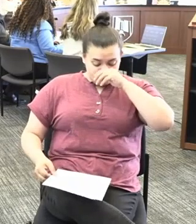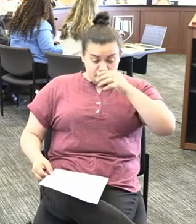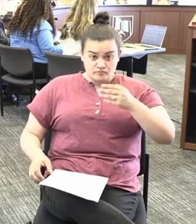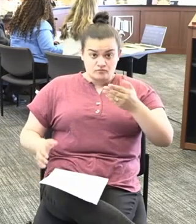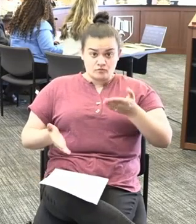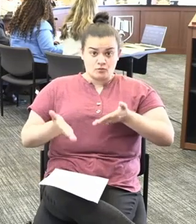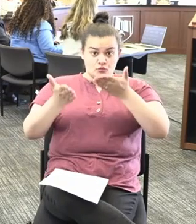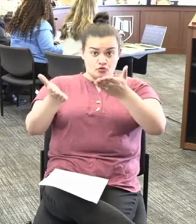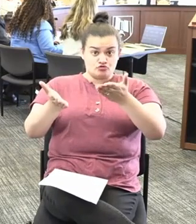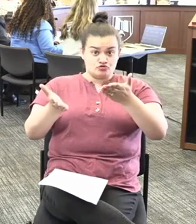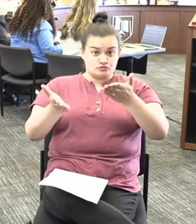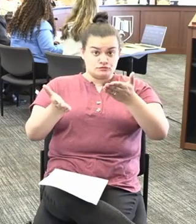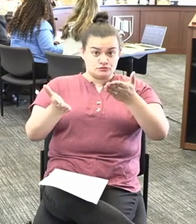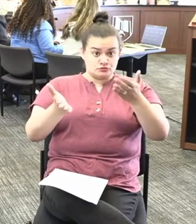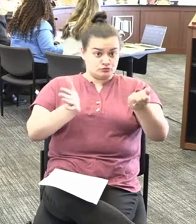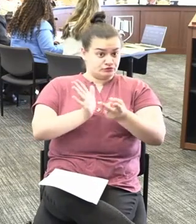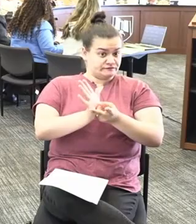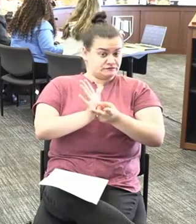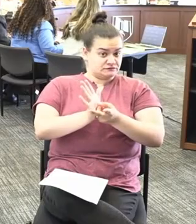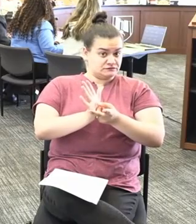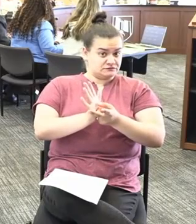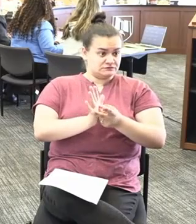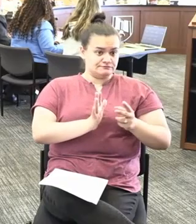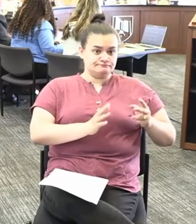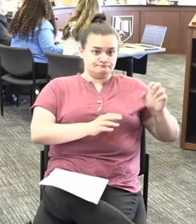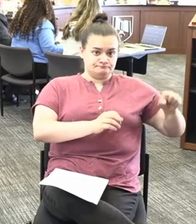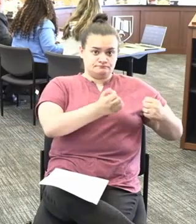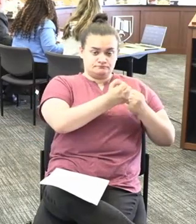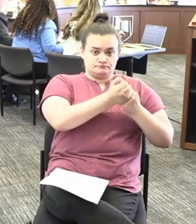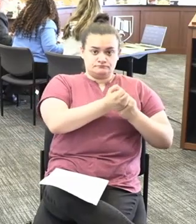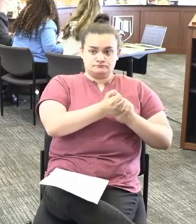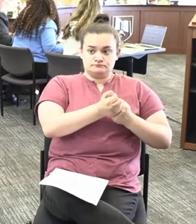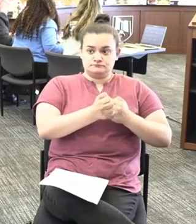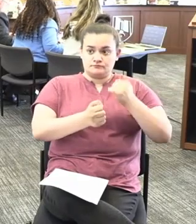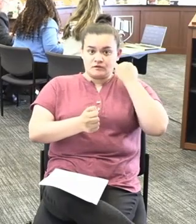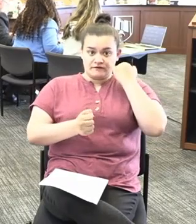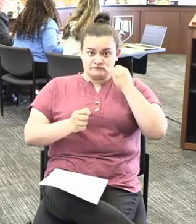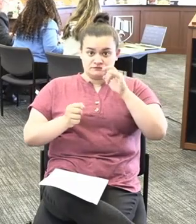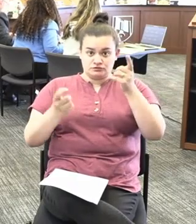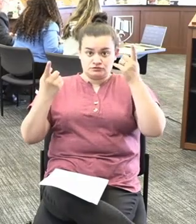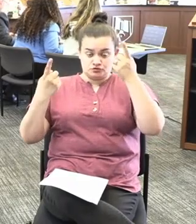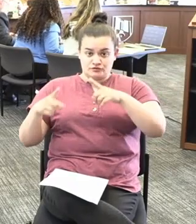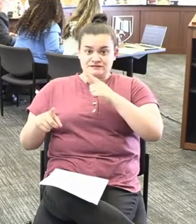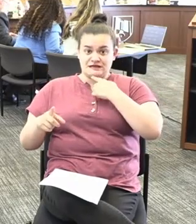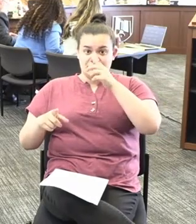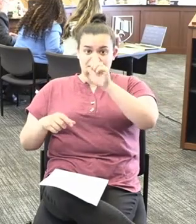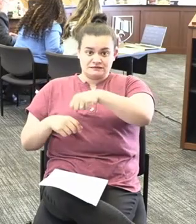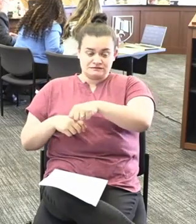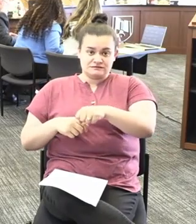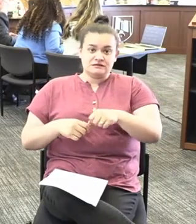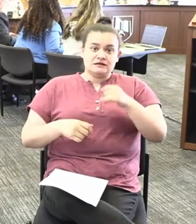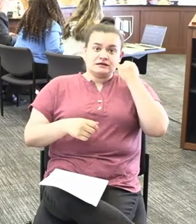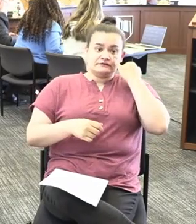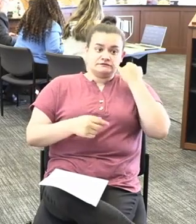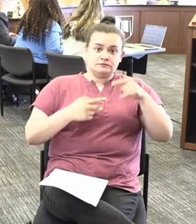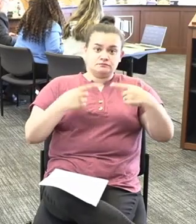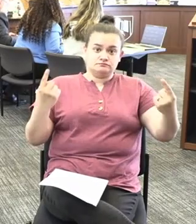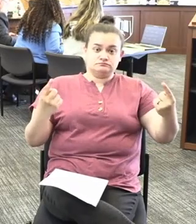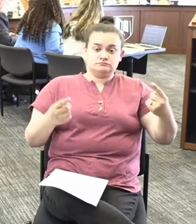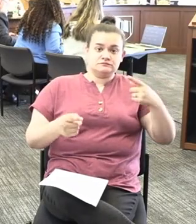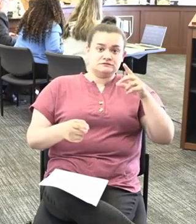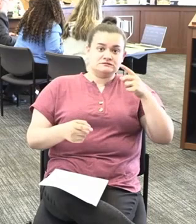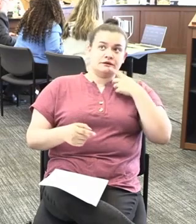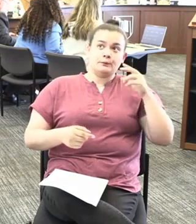Motion to accept the resignation. Motion to. Second. All those in favor say aye. All those opposed say